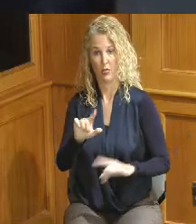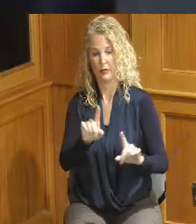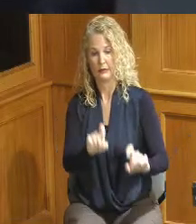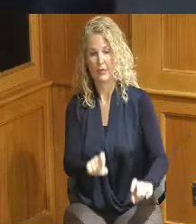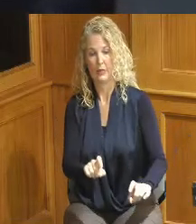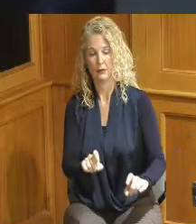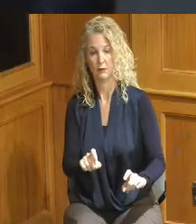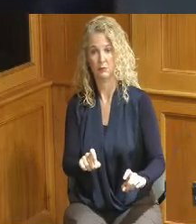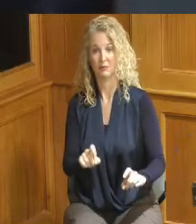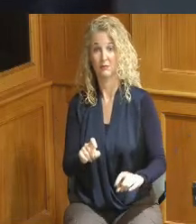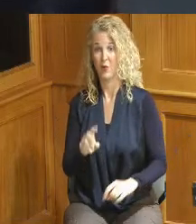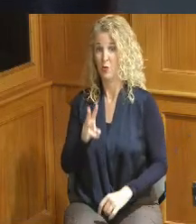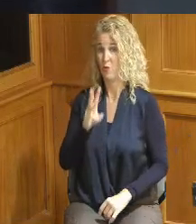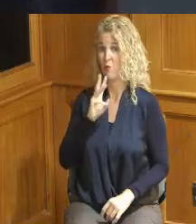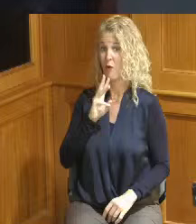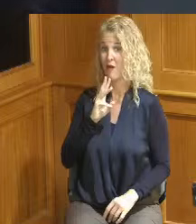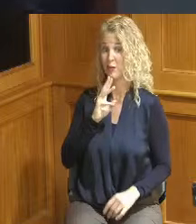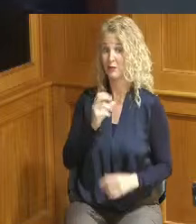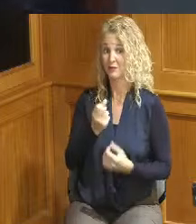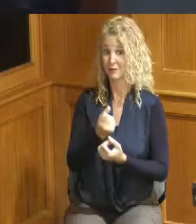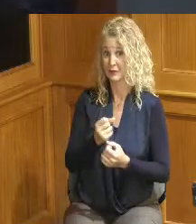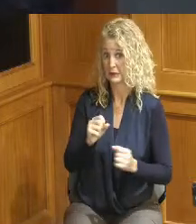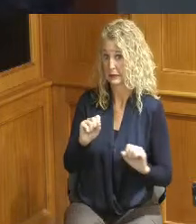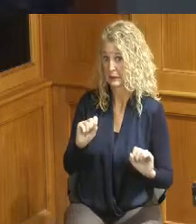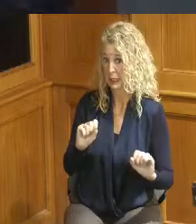extensive conversation about water.